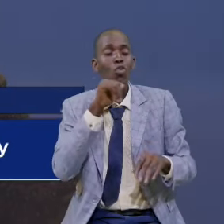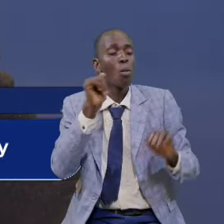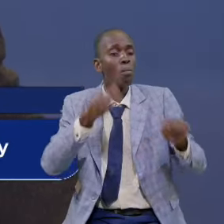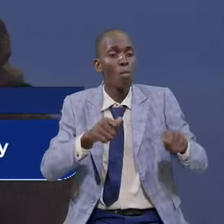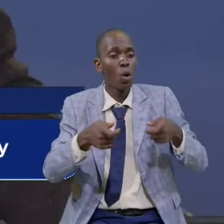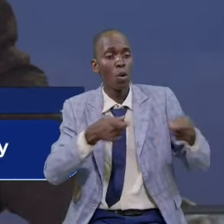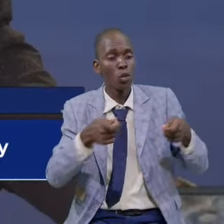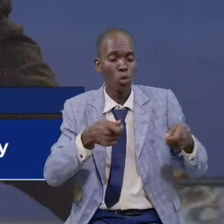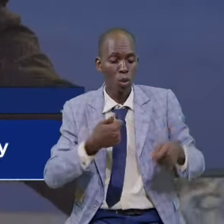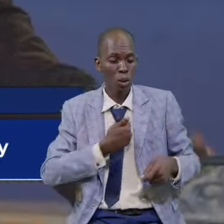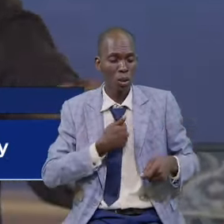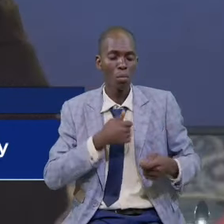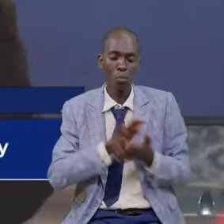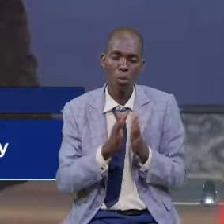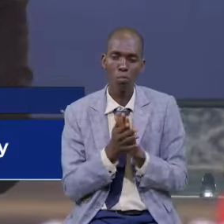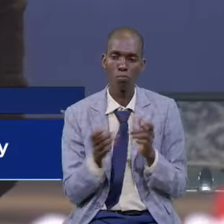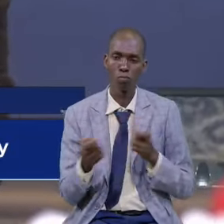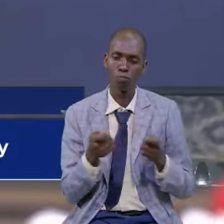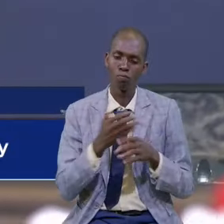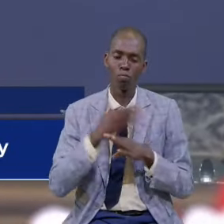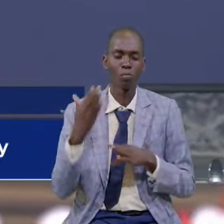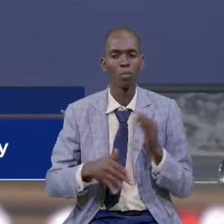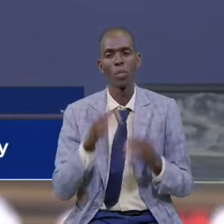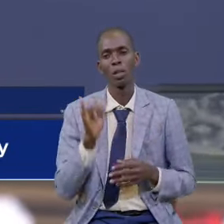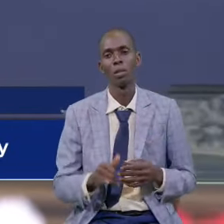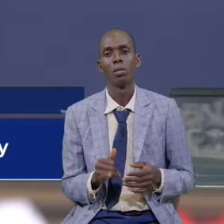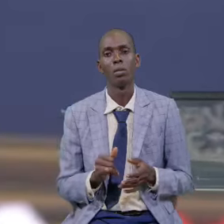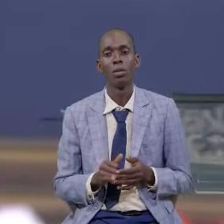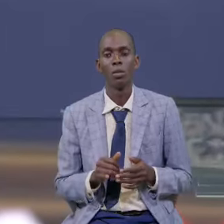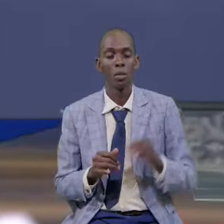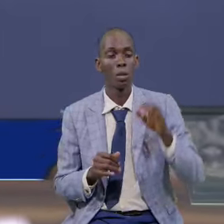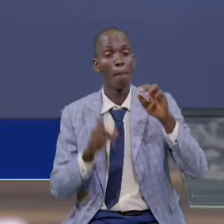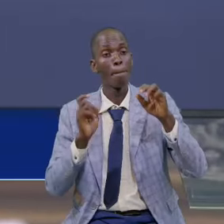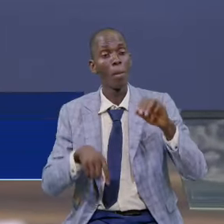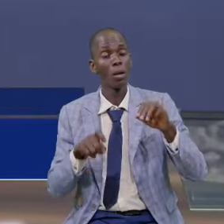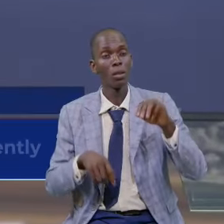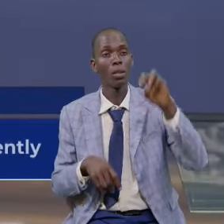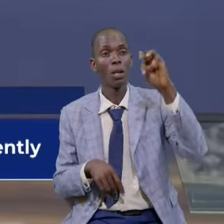totally. Must. I must. You model unique